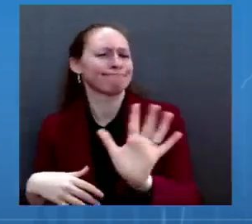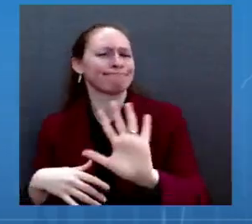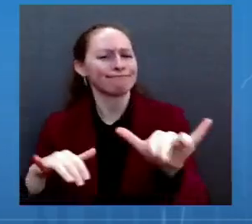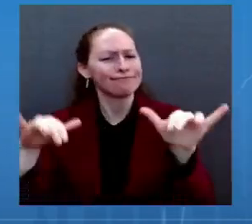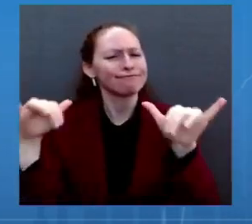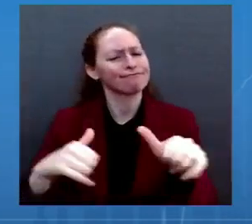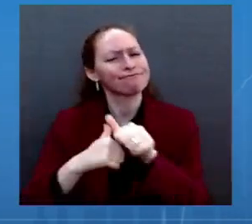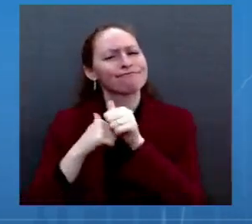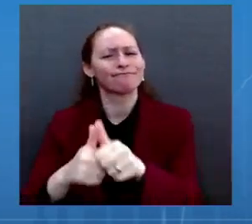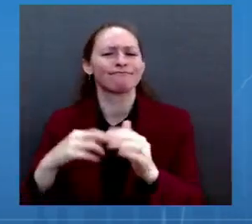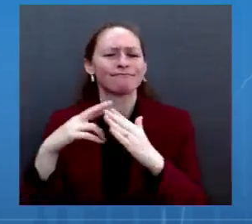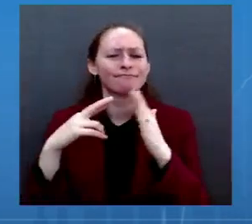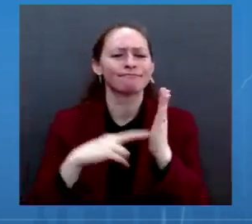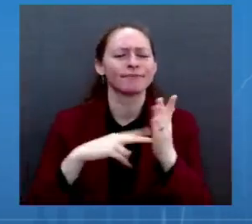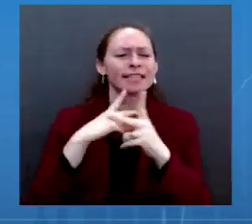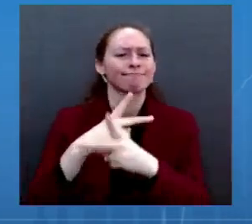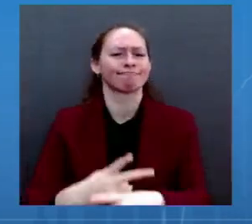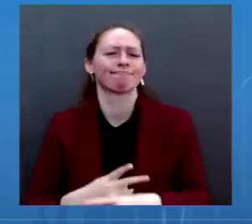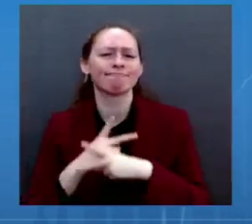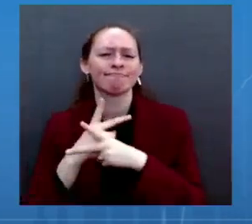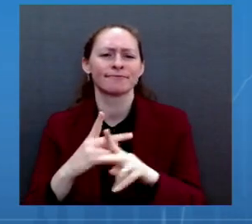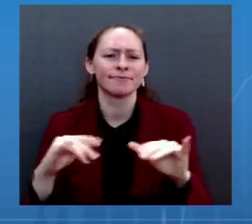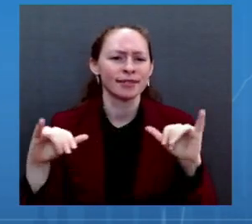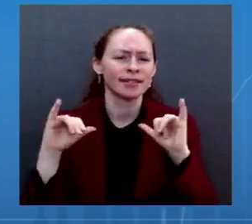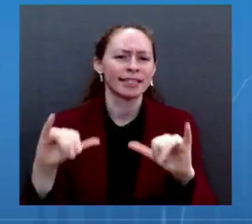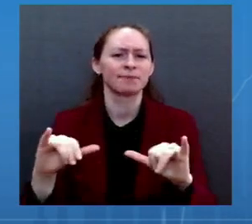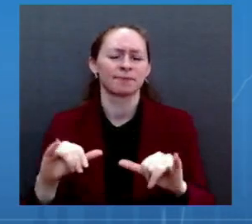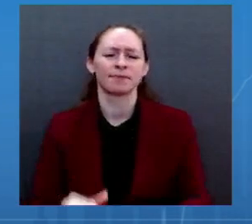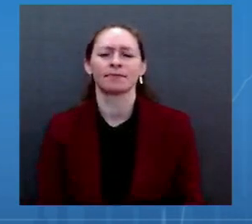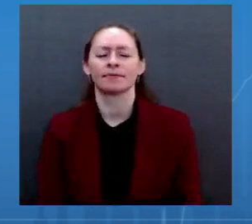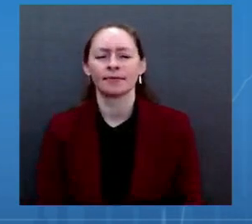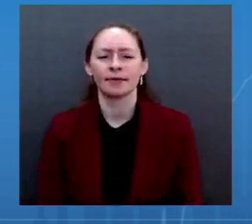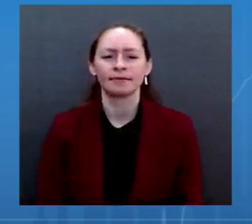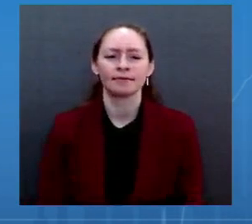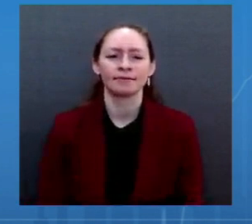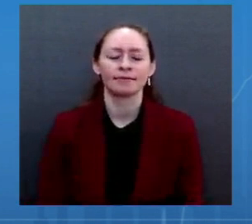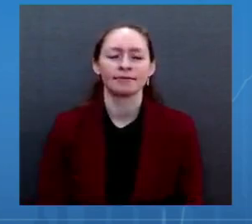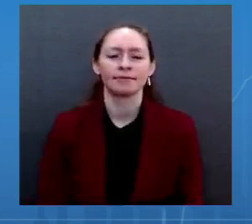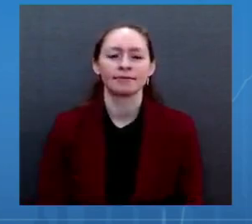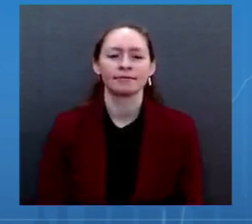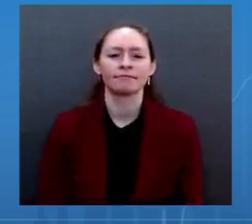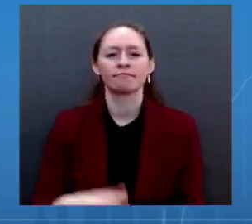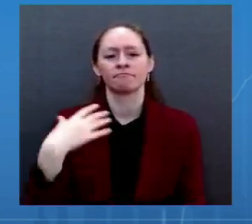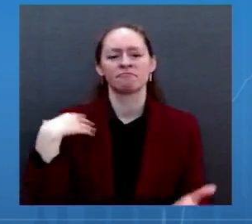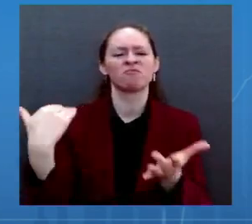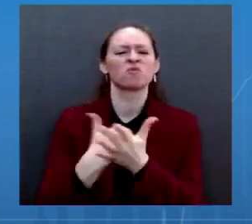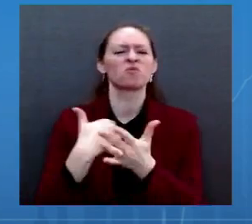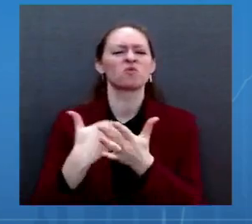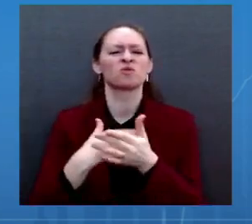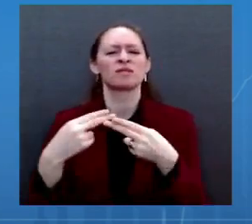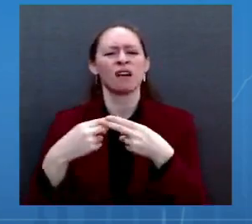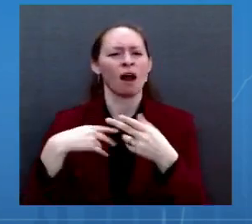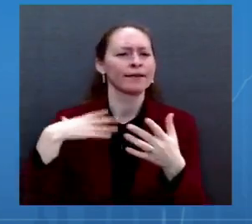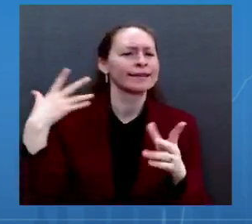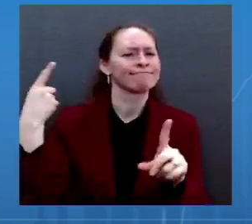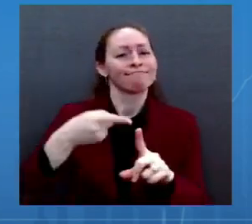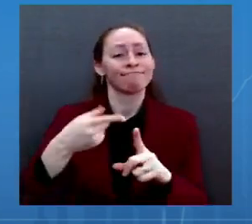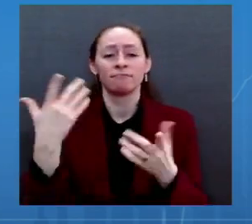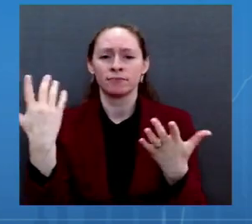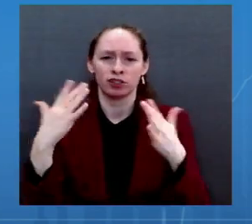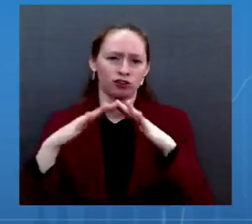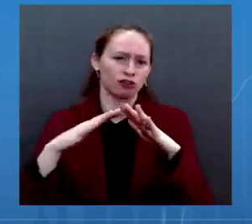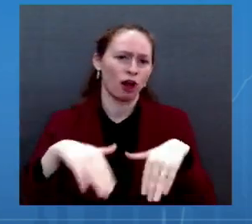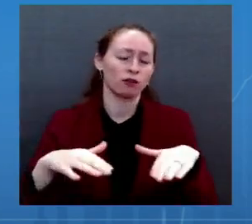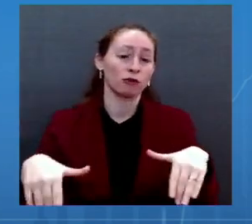a word about children, because we've gotten asked about that. The Omicron variant so far appears to be less